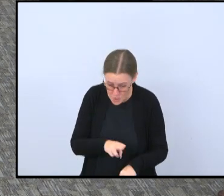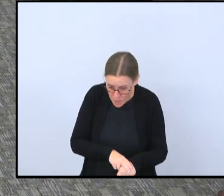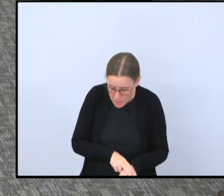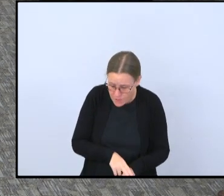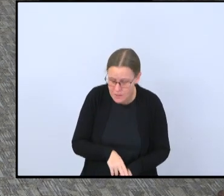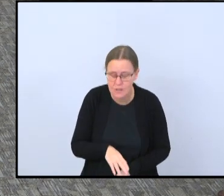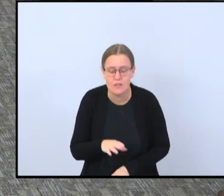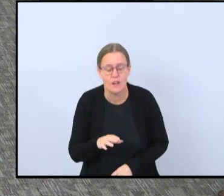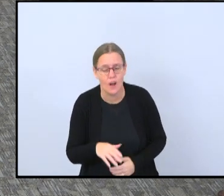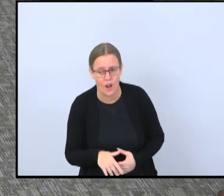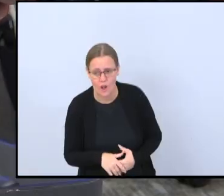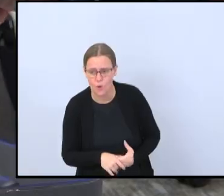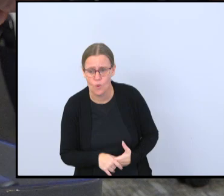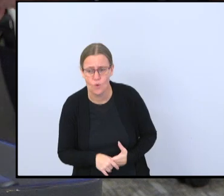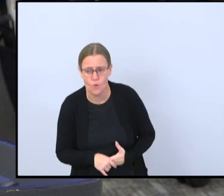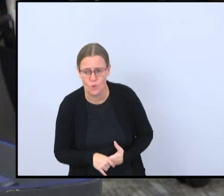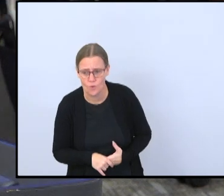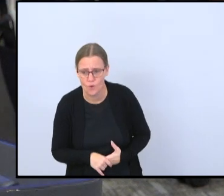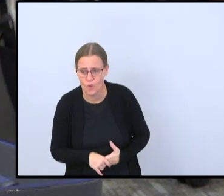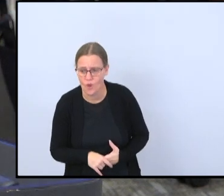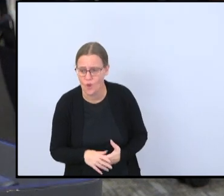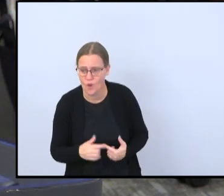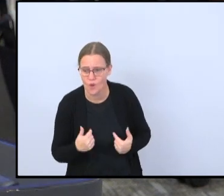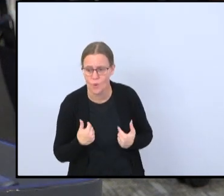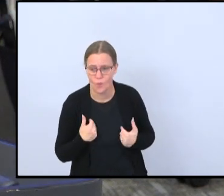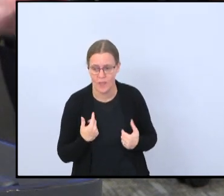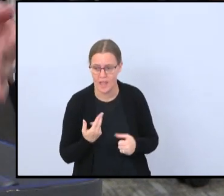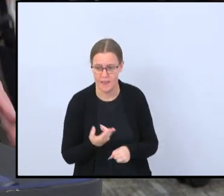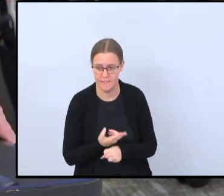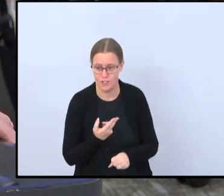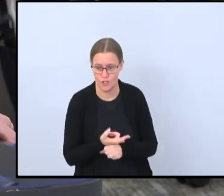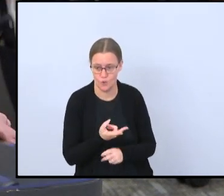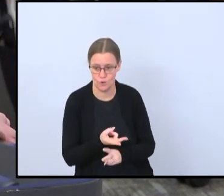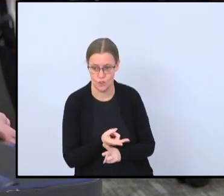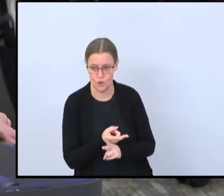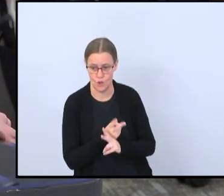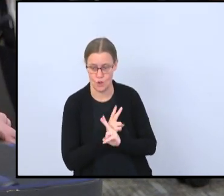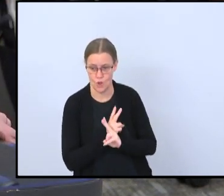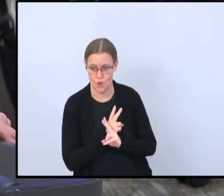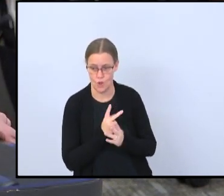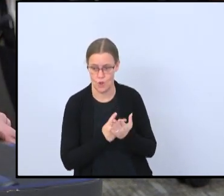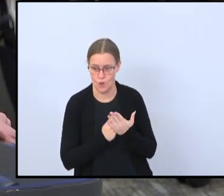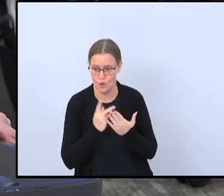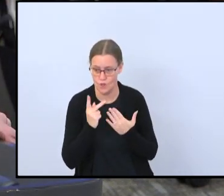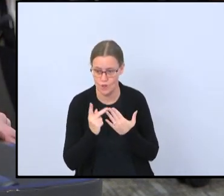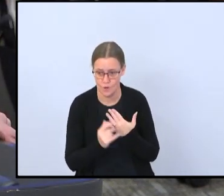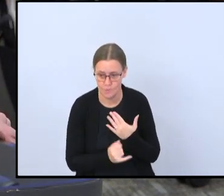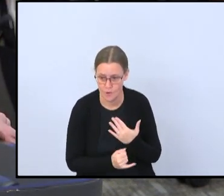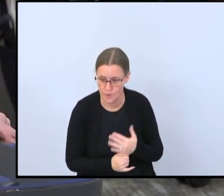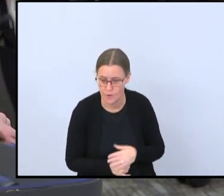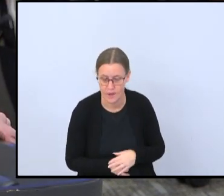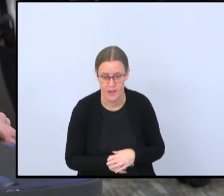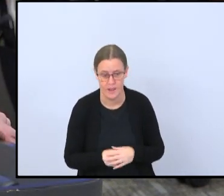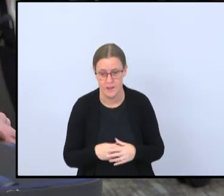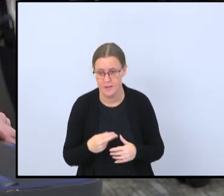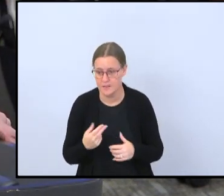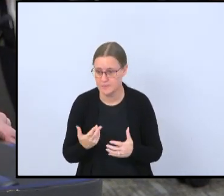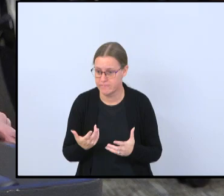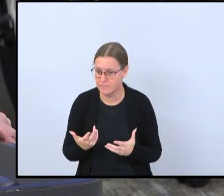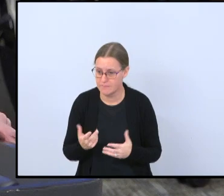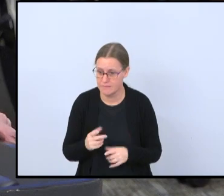we have not gone through one of these loan programs. We basically have funded it through the fund balance.